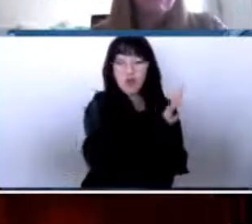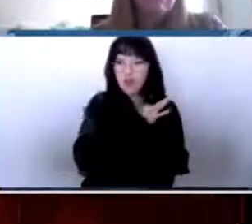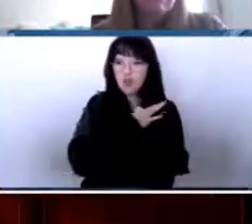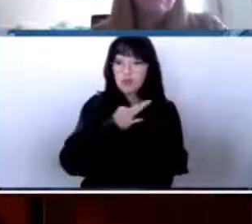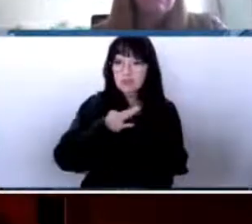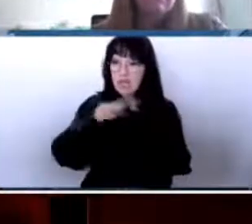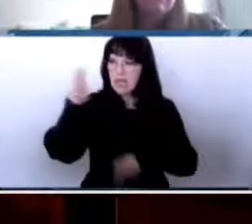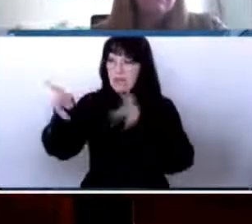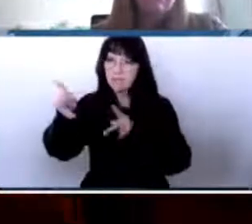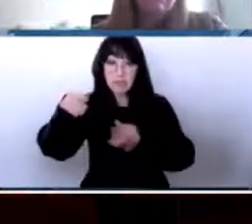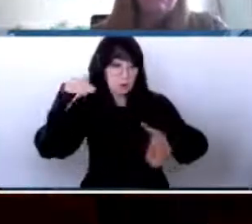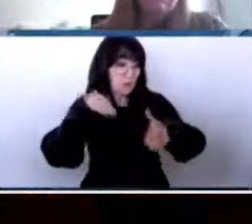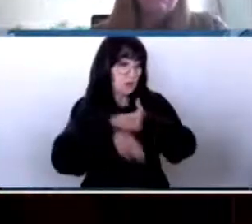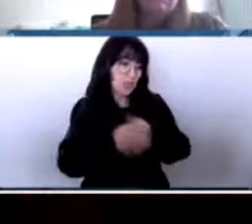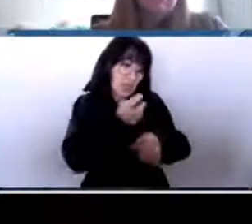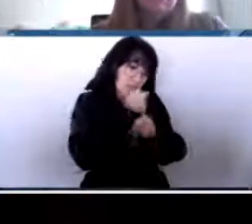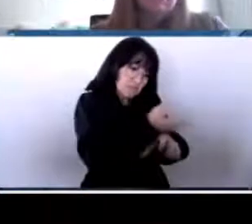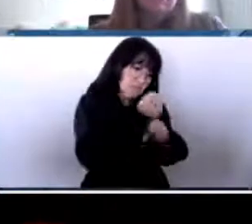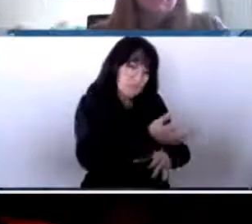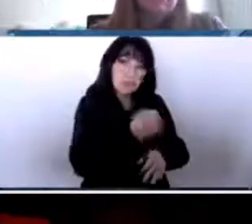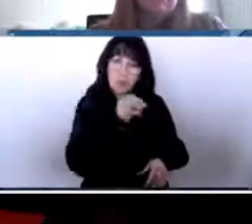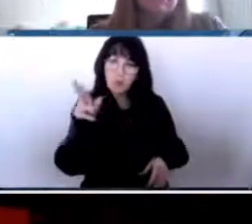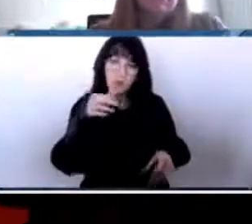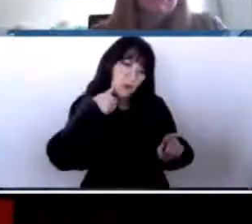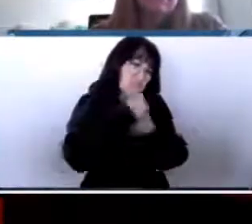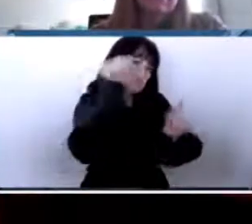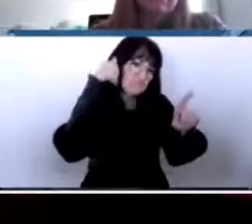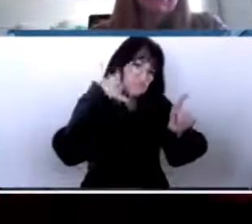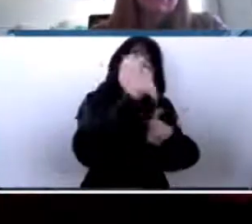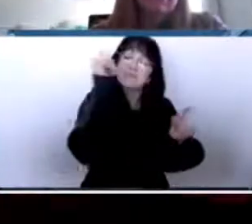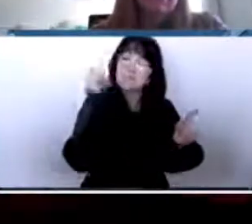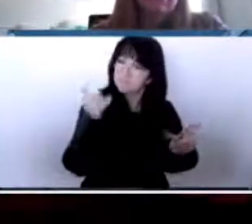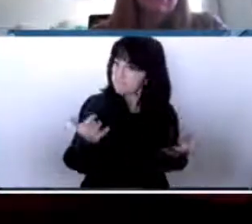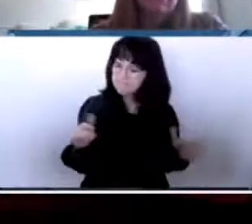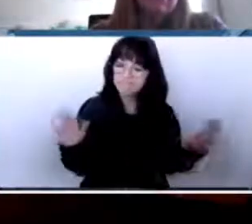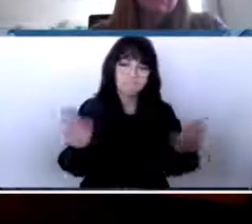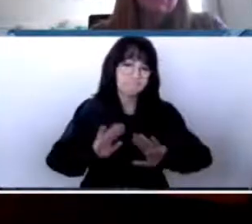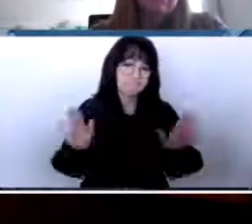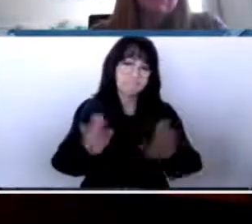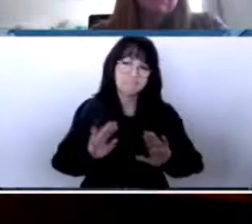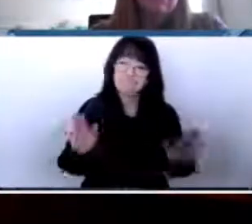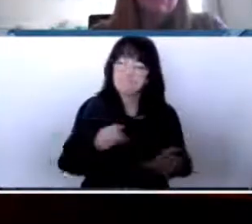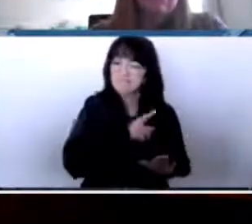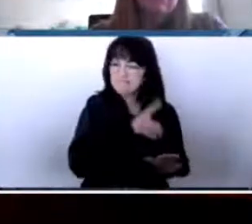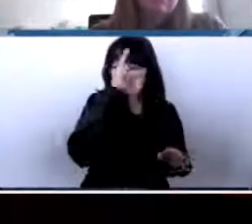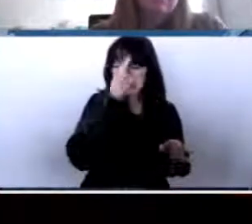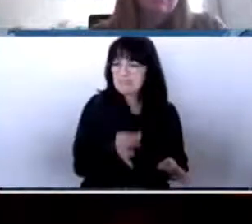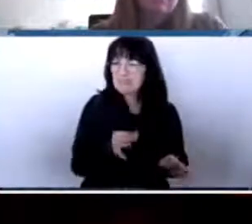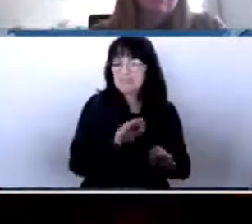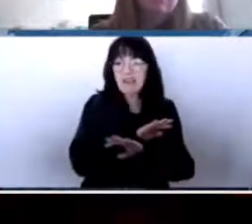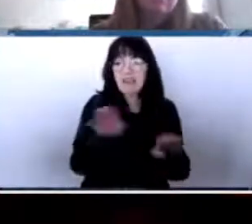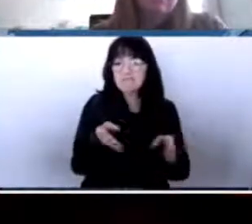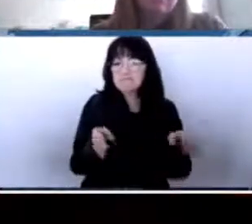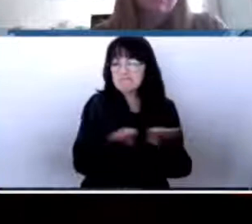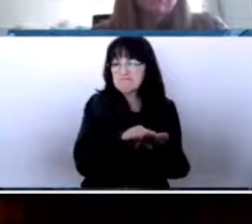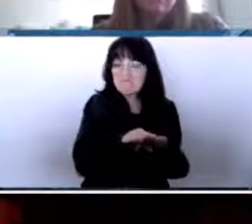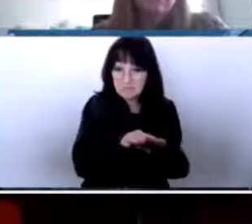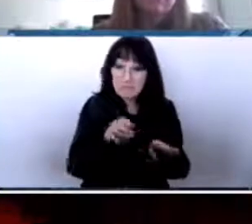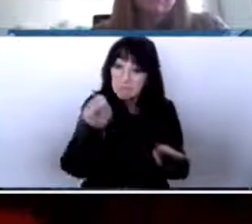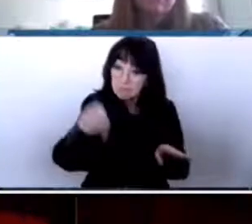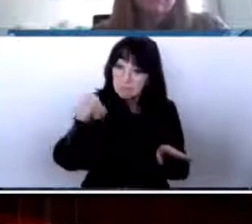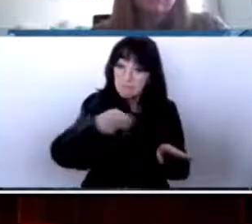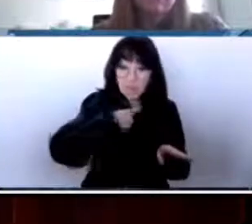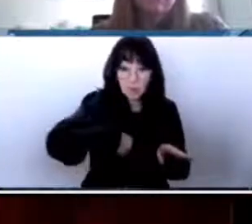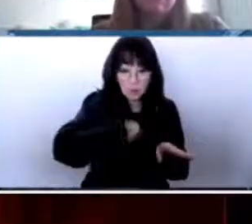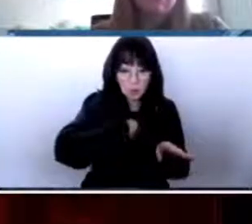verbally, assaulted, if you want to put it that way. We do work with the local law enforcement and Delaware State Police, so they know where